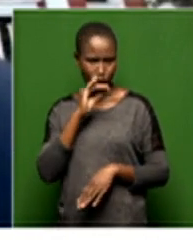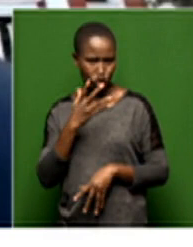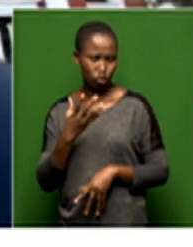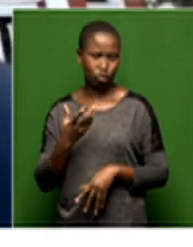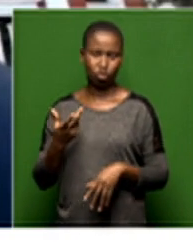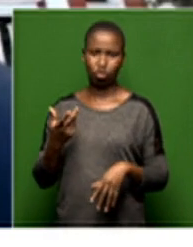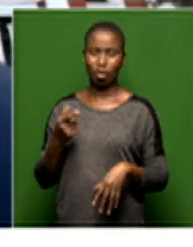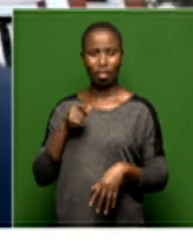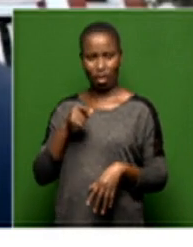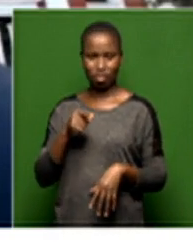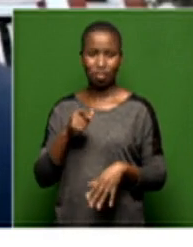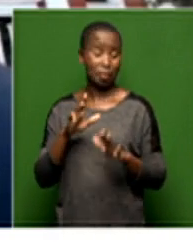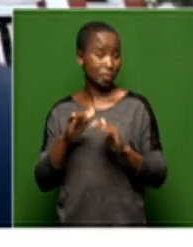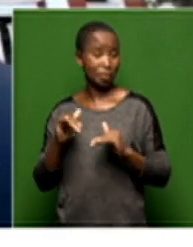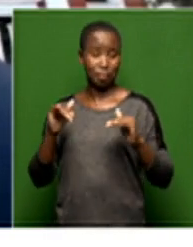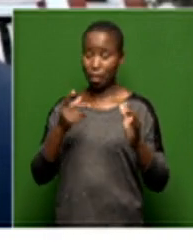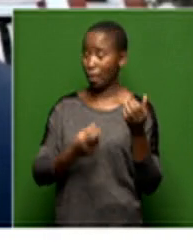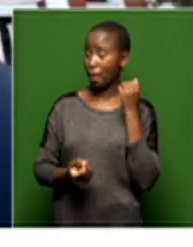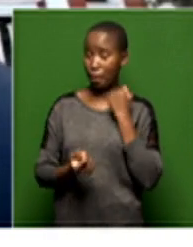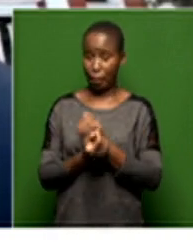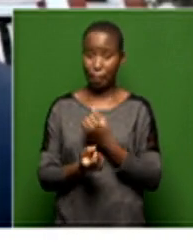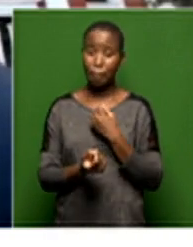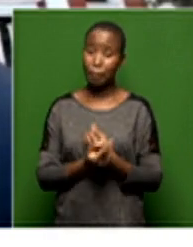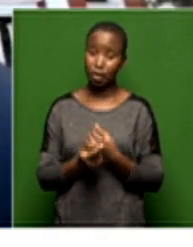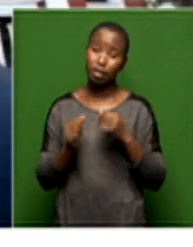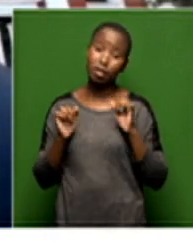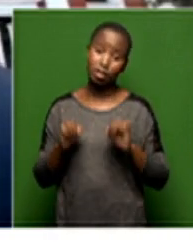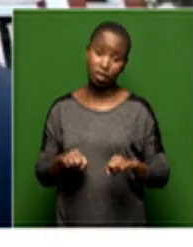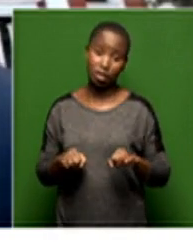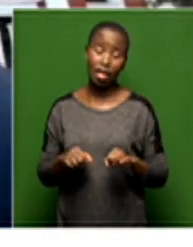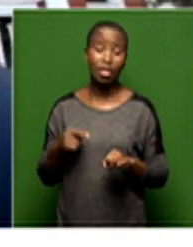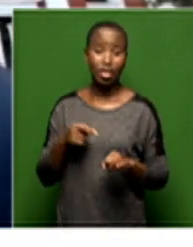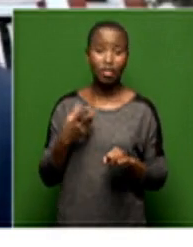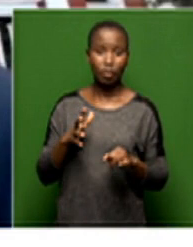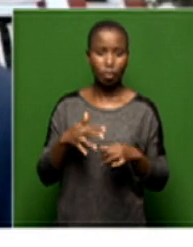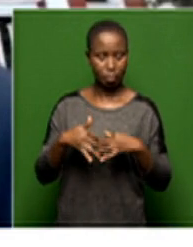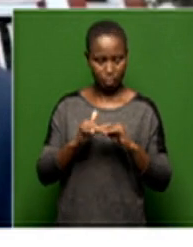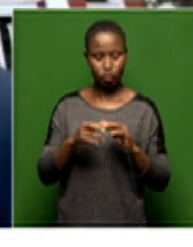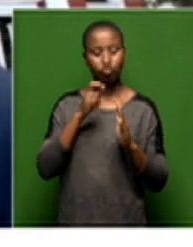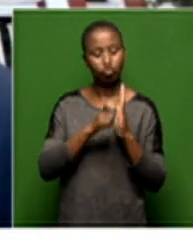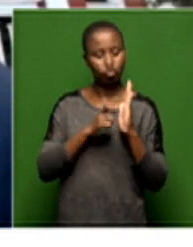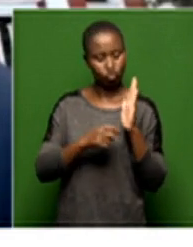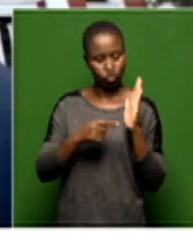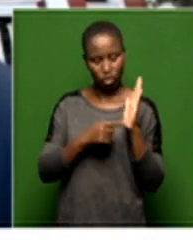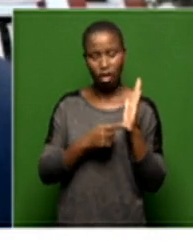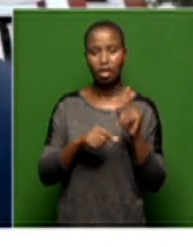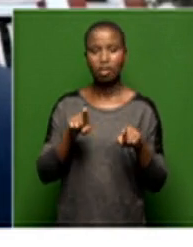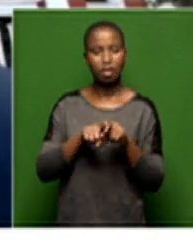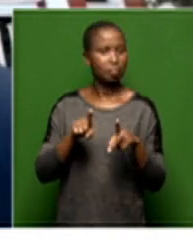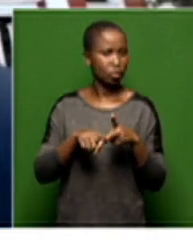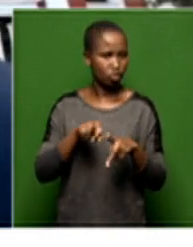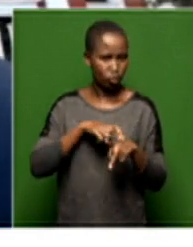an advanced stage, particularly to regulate hate speech and racism and all